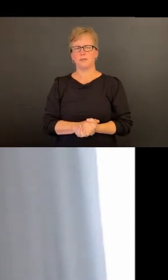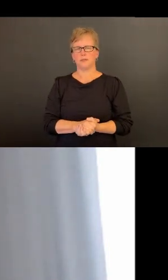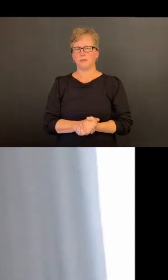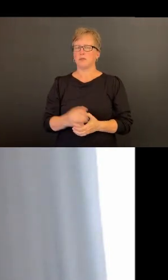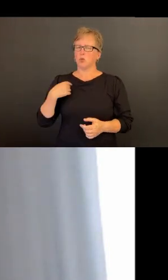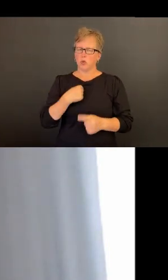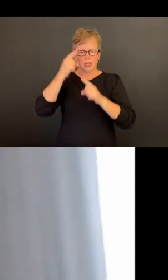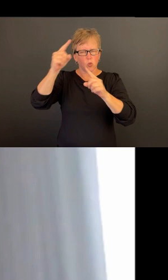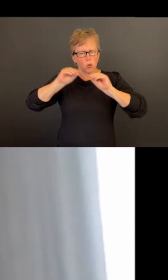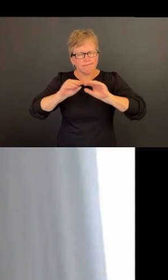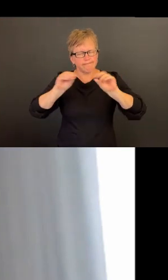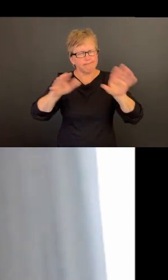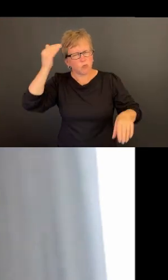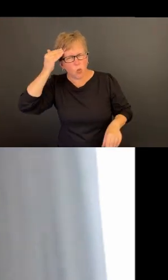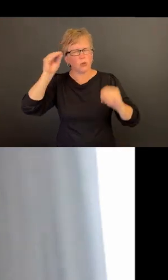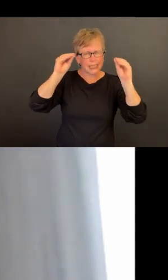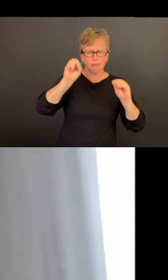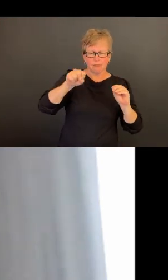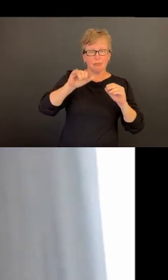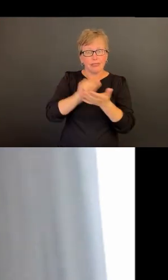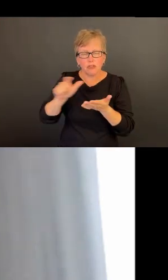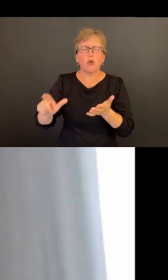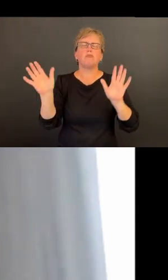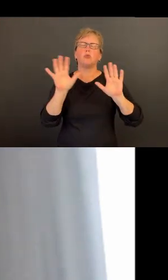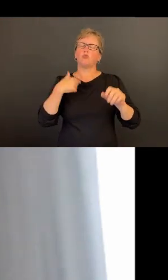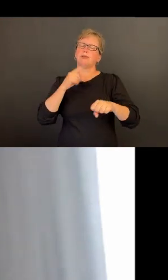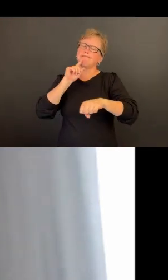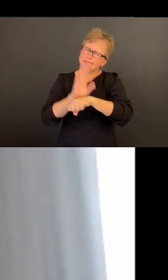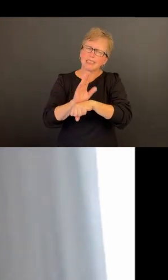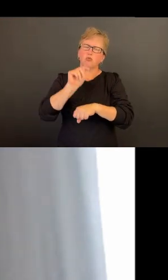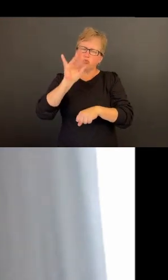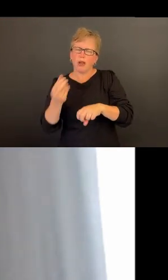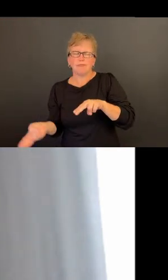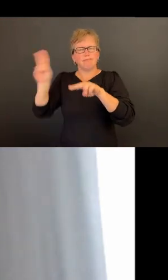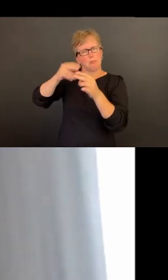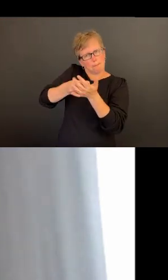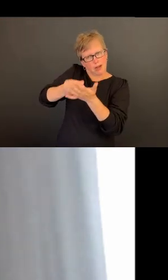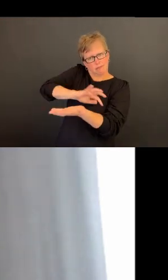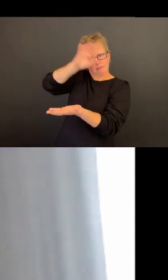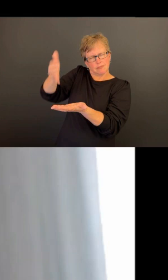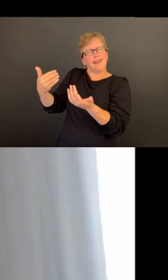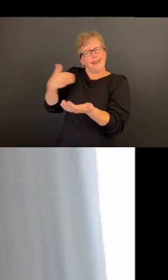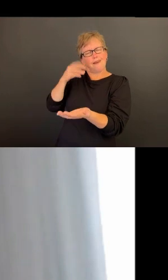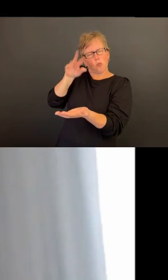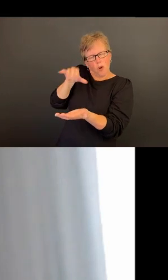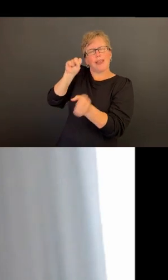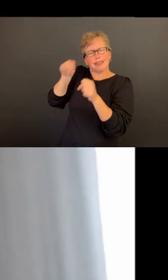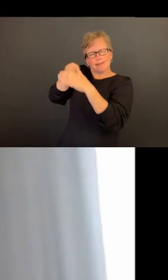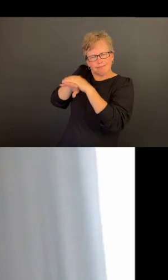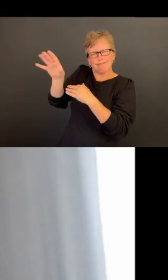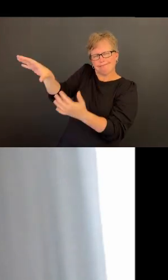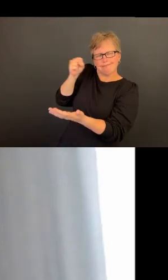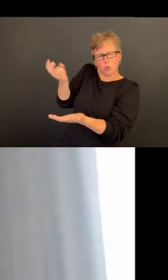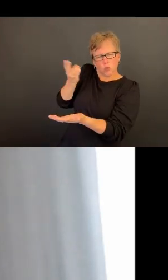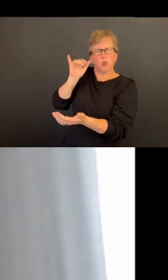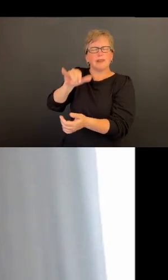providing knowledge or educating people so they know more. We're actually trying to also provide financial access and